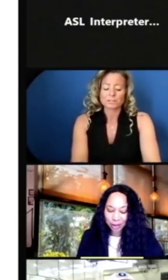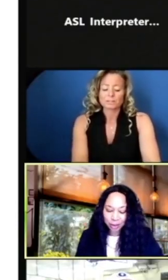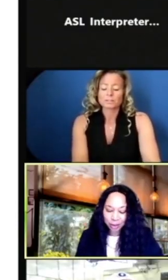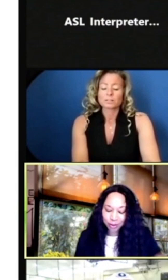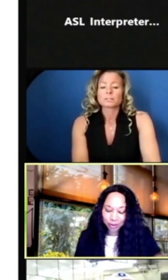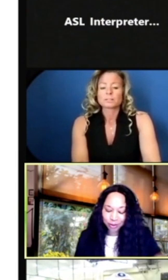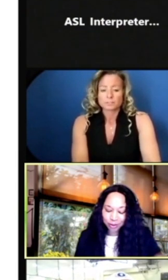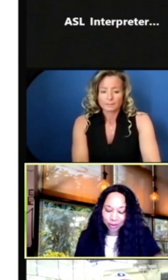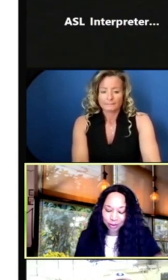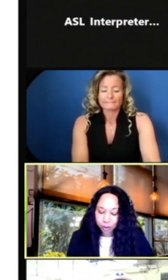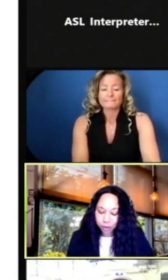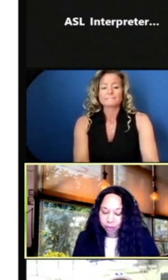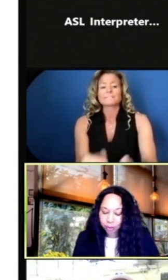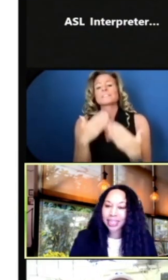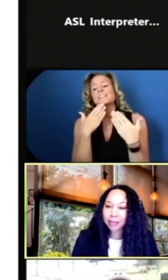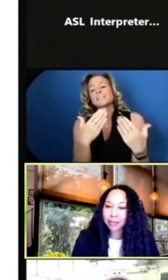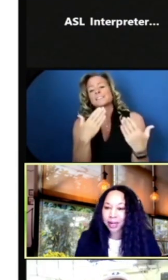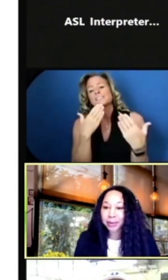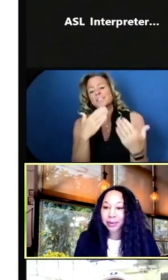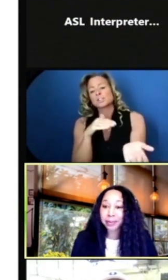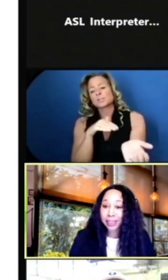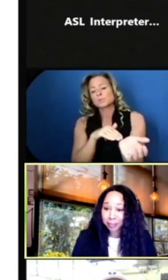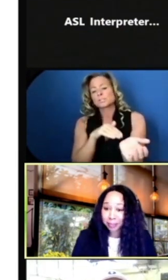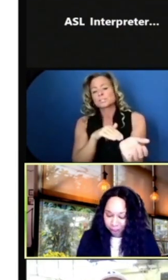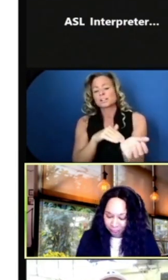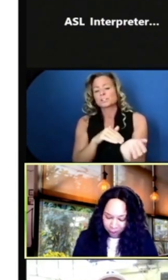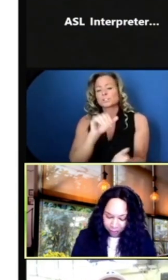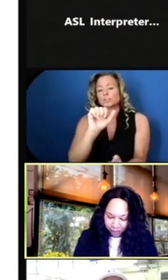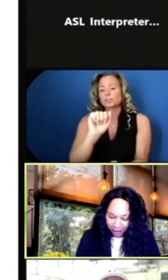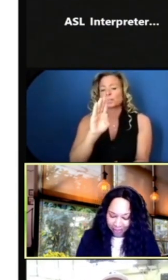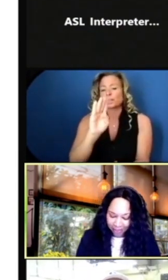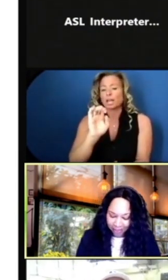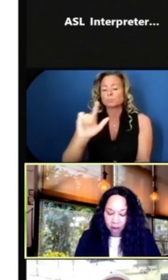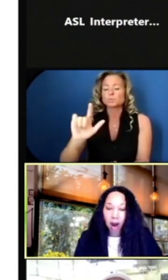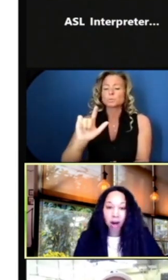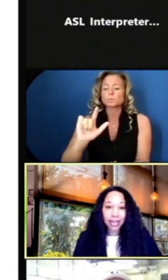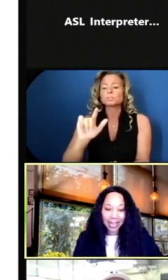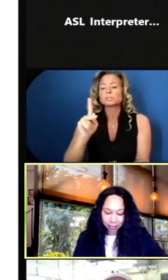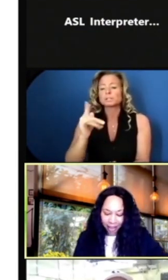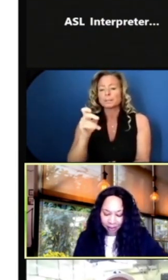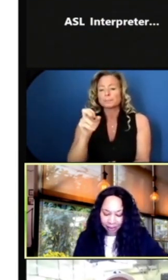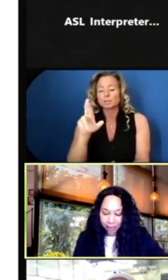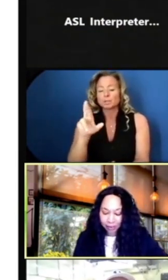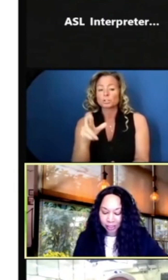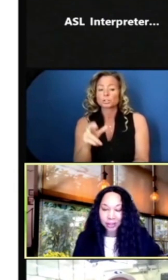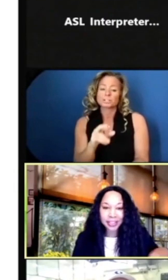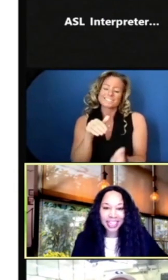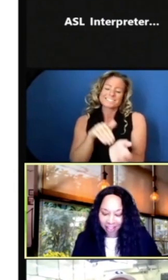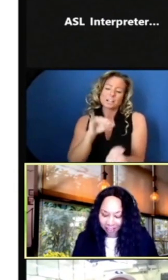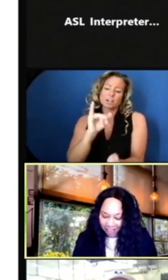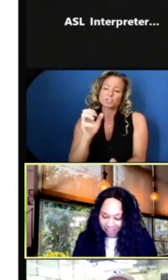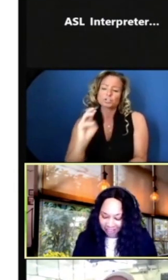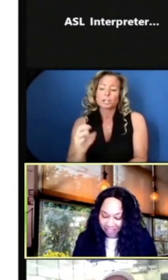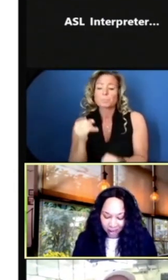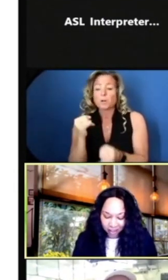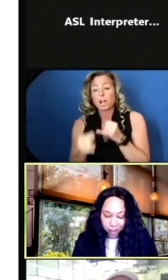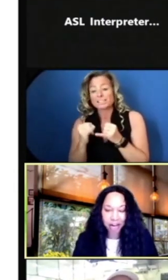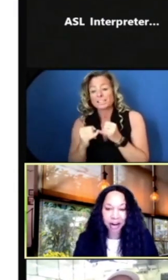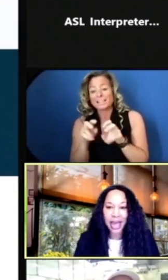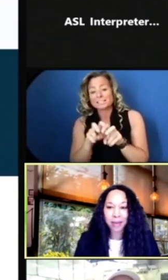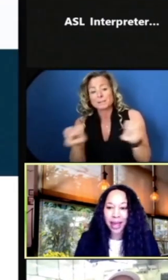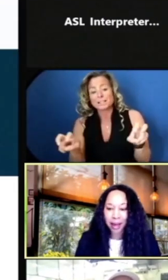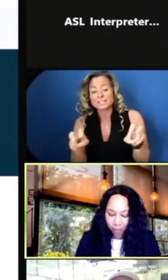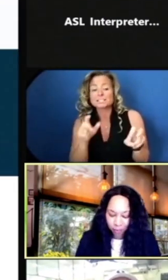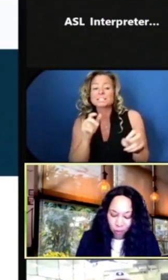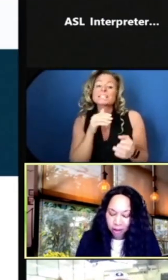Thank you, Dr. Abdul-Mutakabbir. We really appreciate your perspective. Our last panelist, but certainly not least, is Dr.